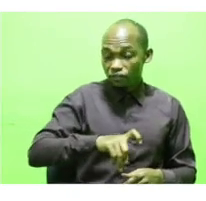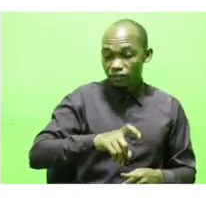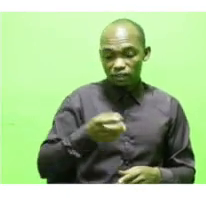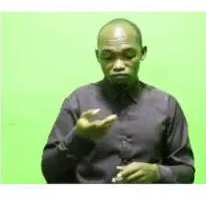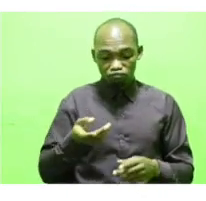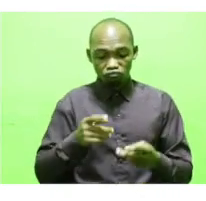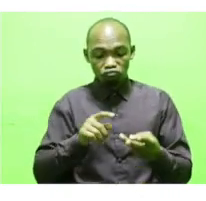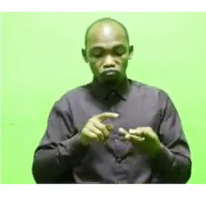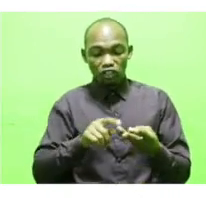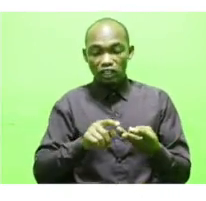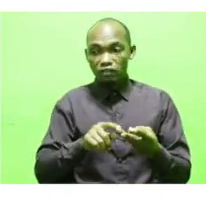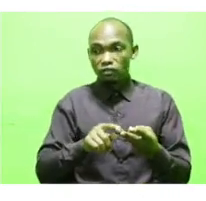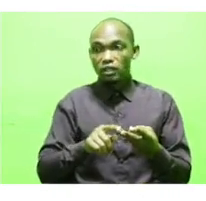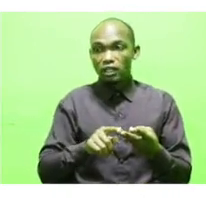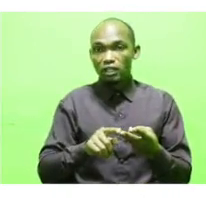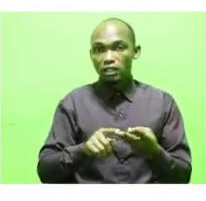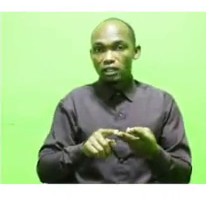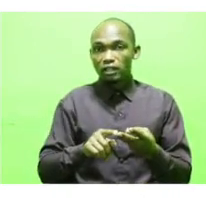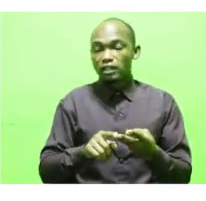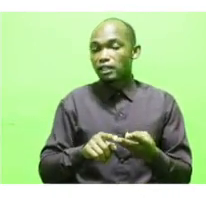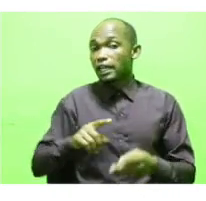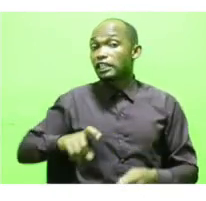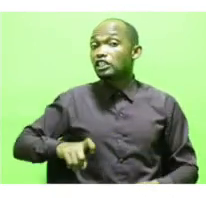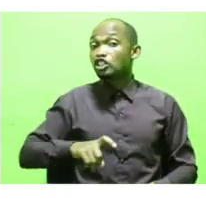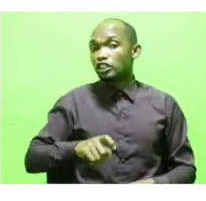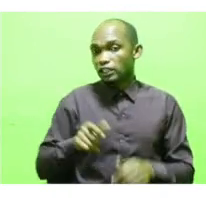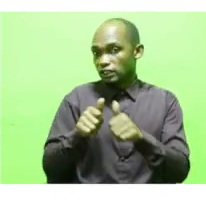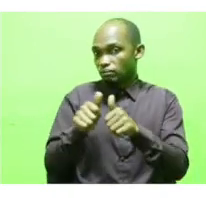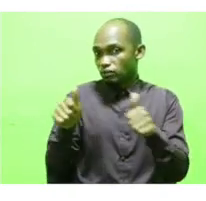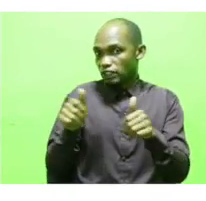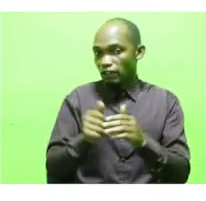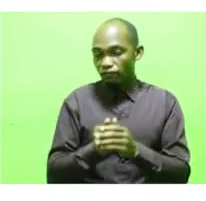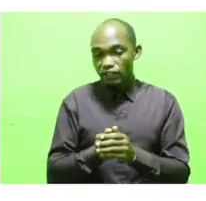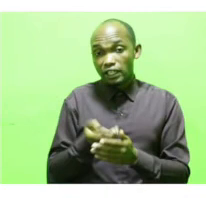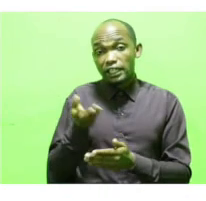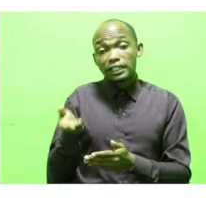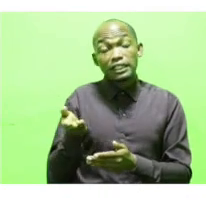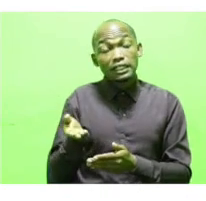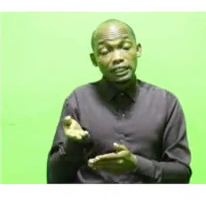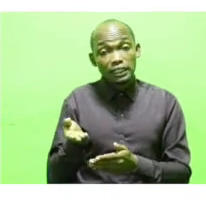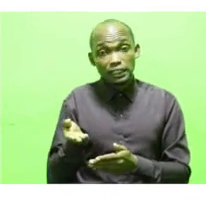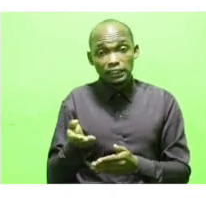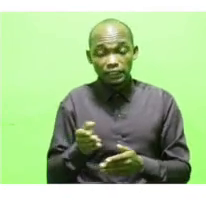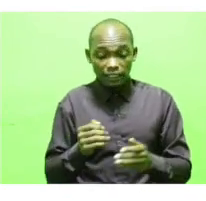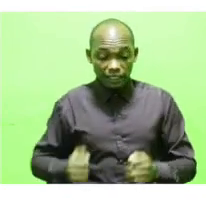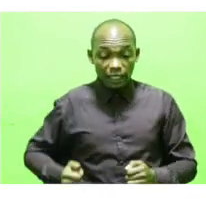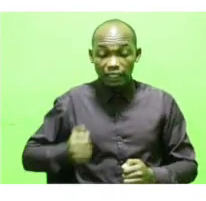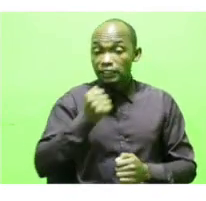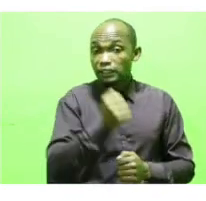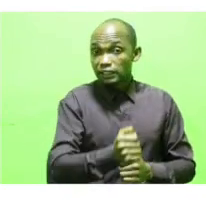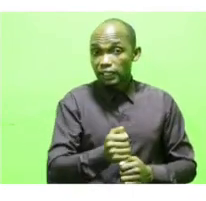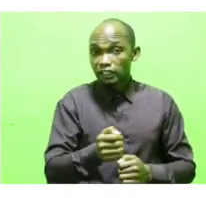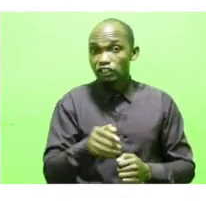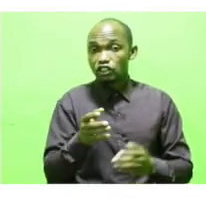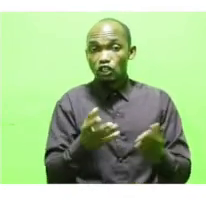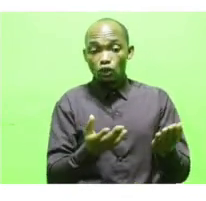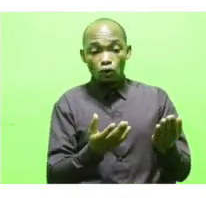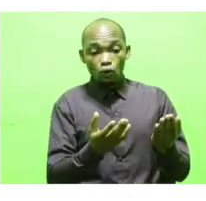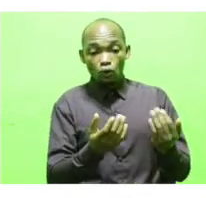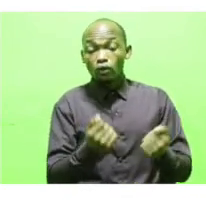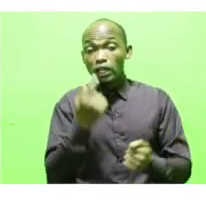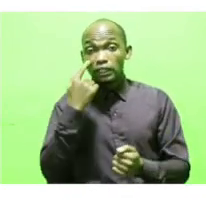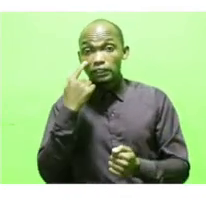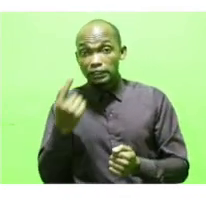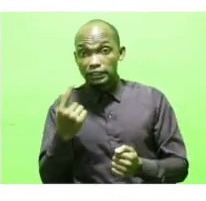what is a nymph? A nymph is just the organism, or is a stage in which the organism